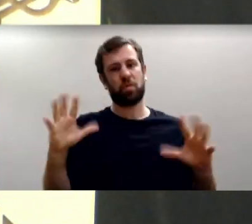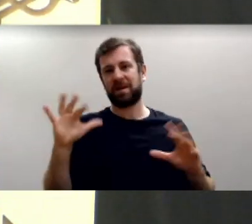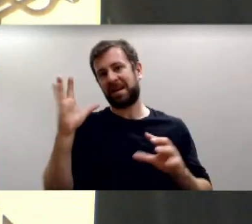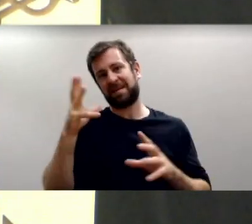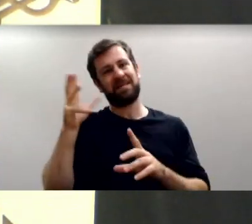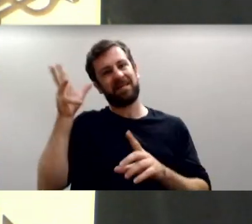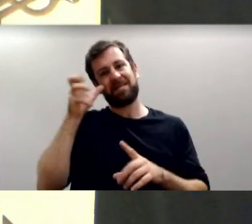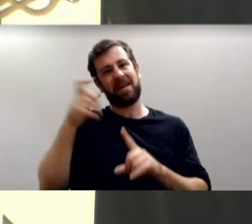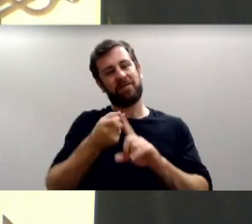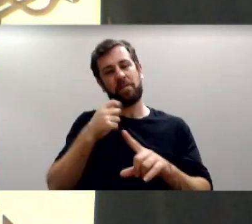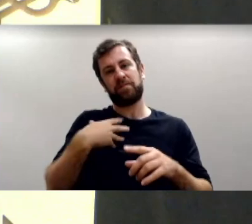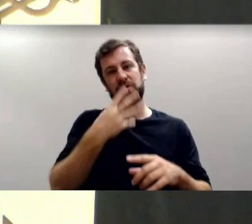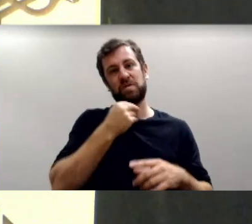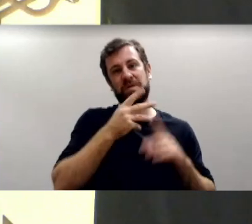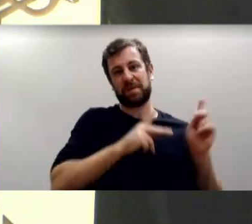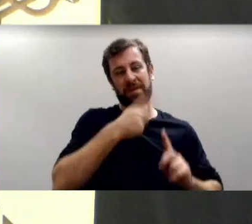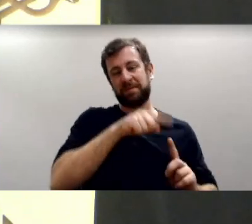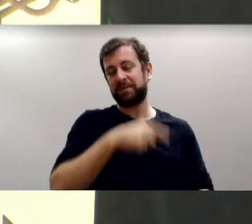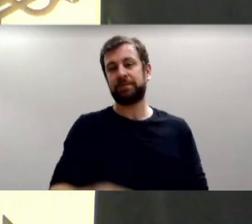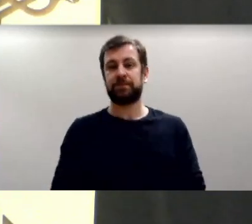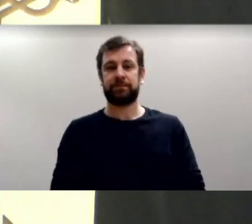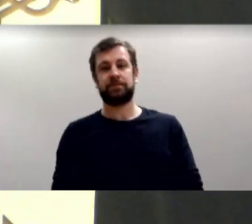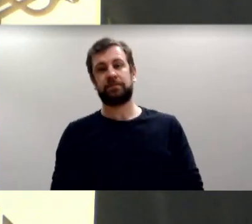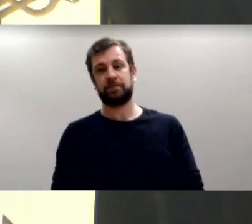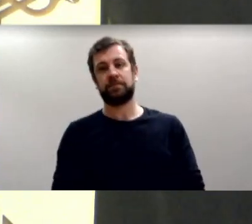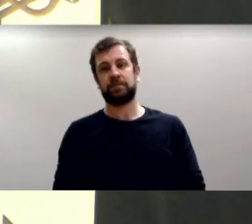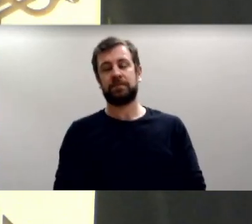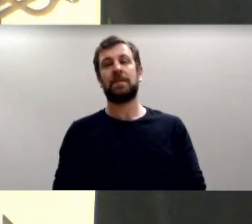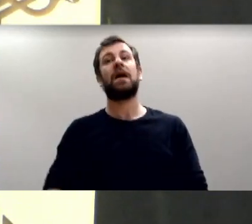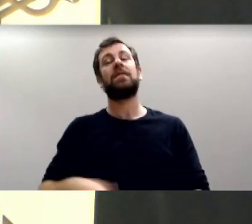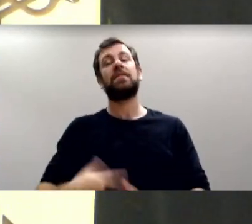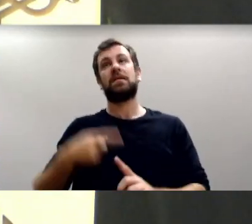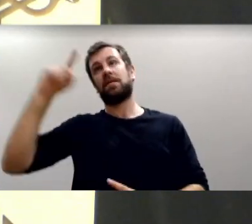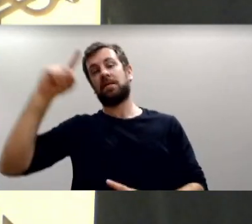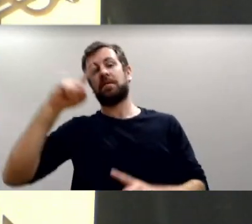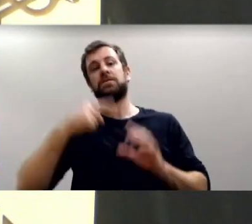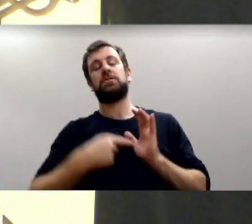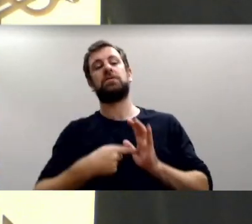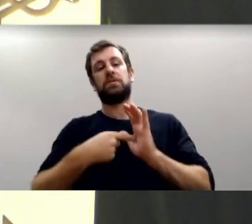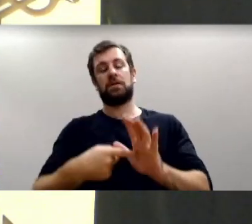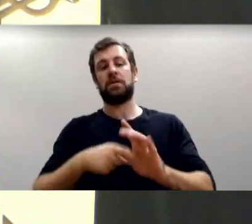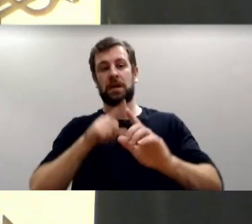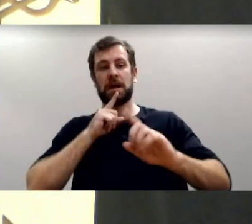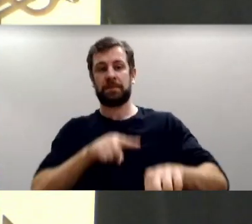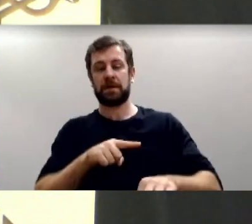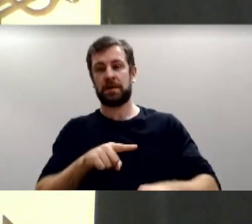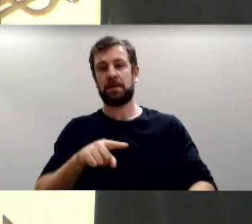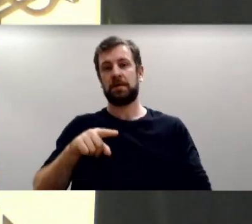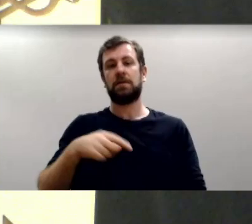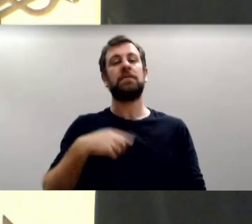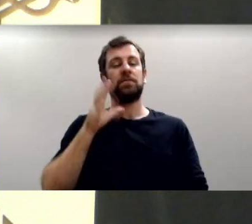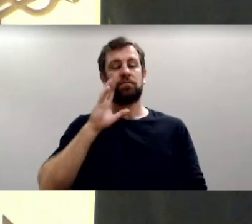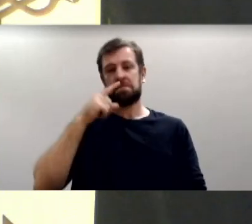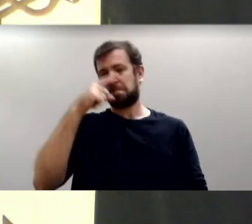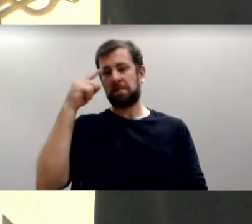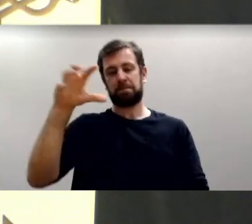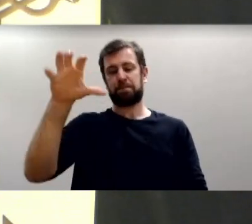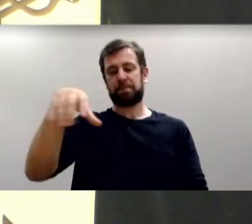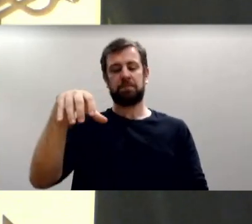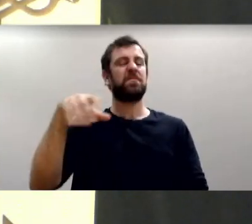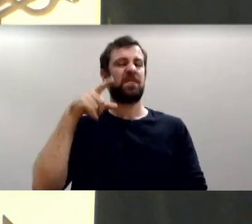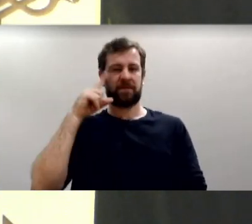him, that soon I will reveal the command of a qibla which will be of your